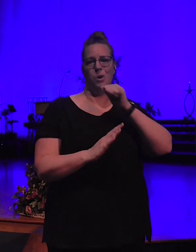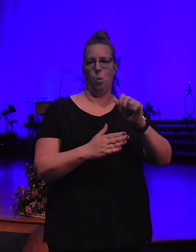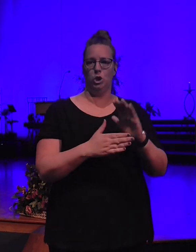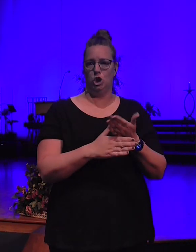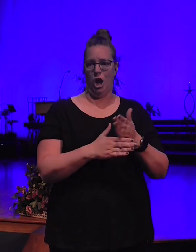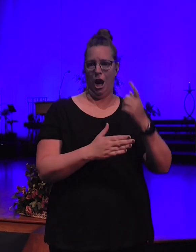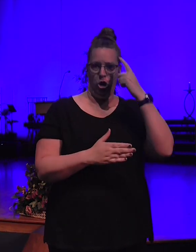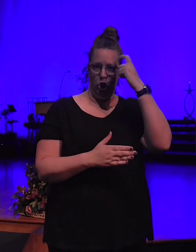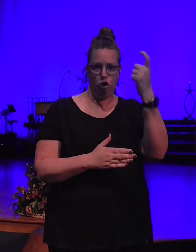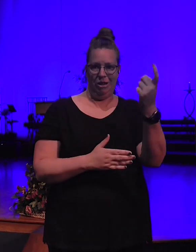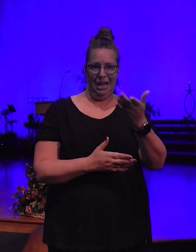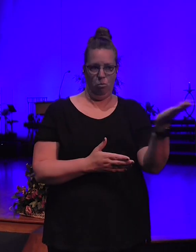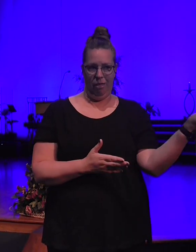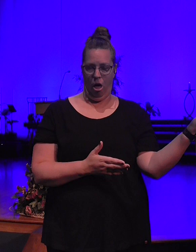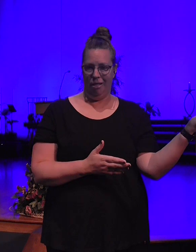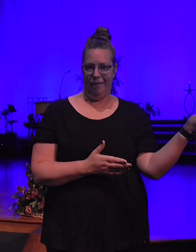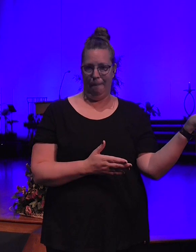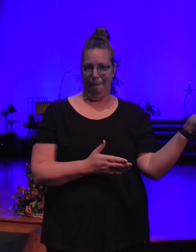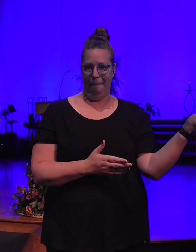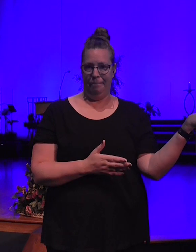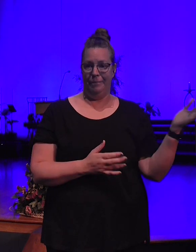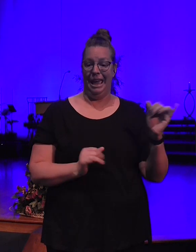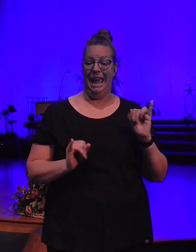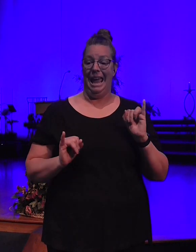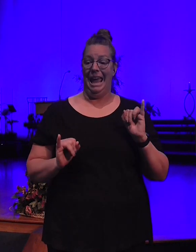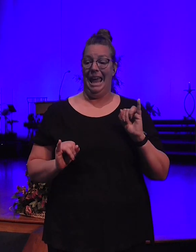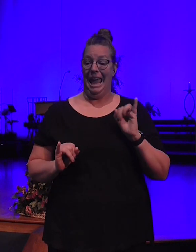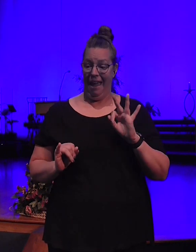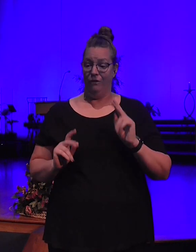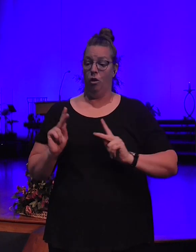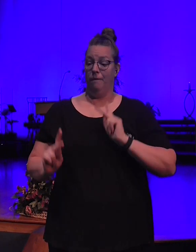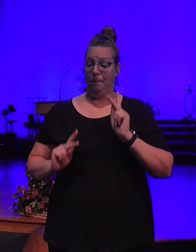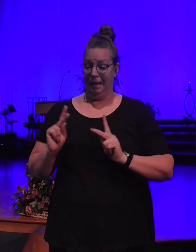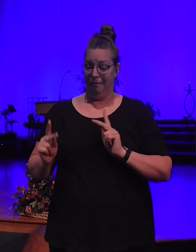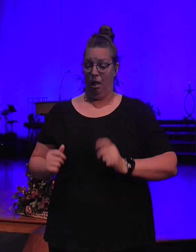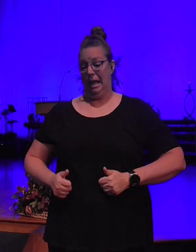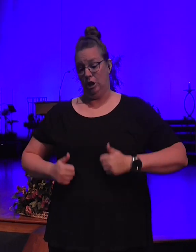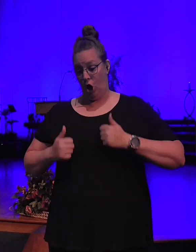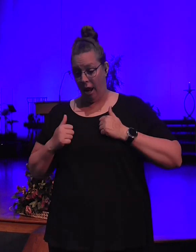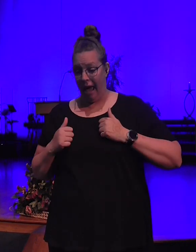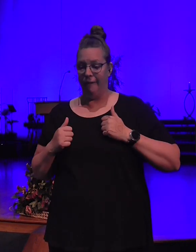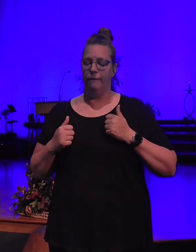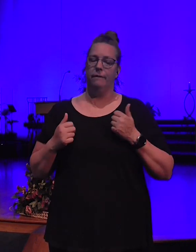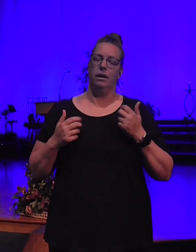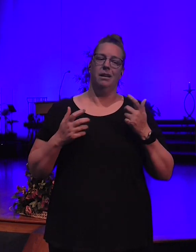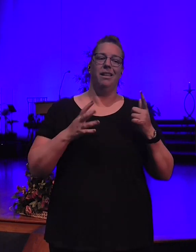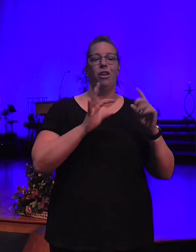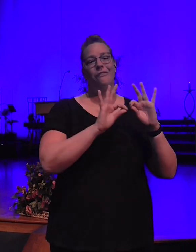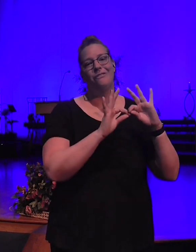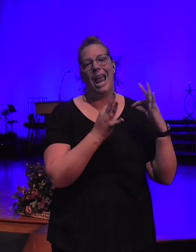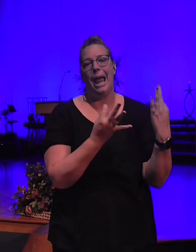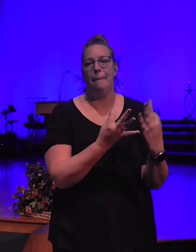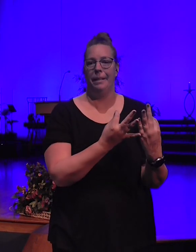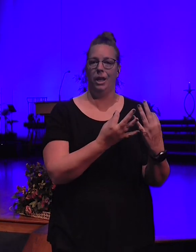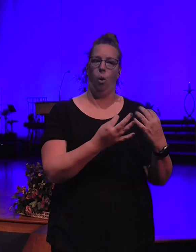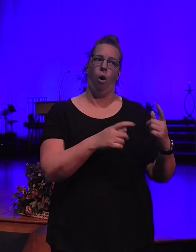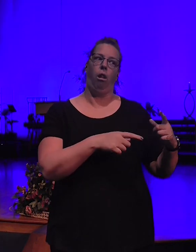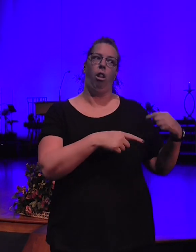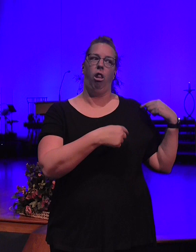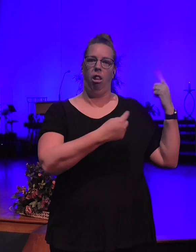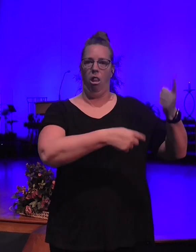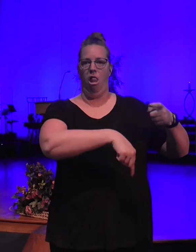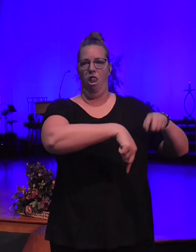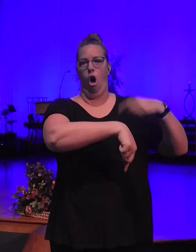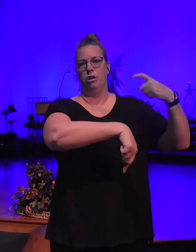them. If they're people that are in your life because they're family or they've been friends for a long time or whatever that might